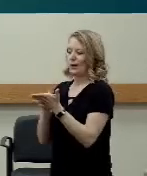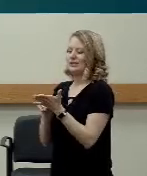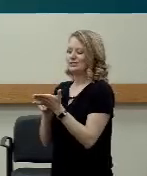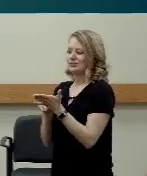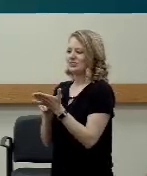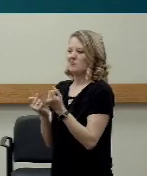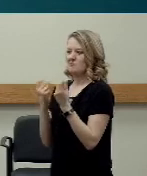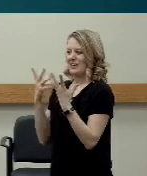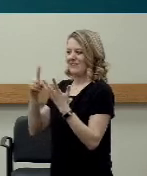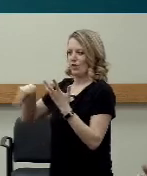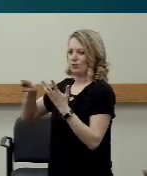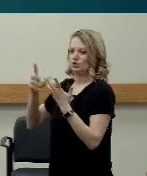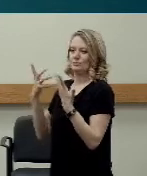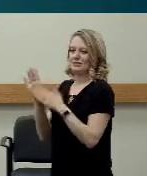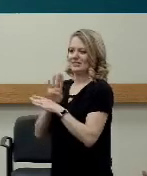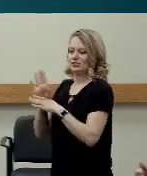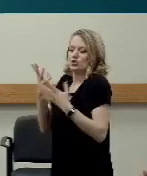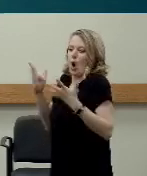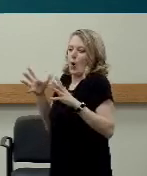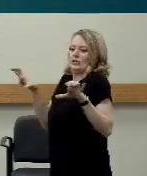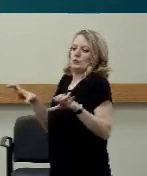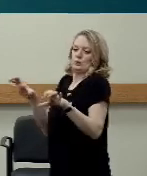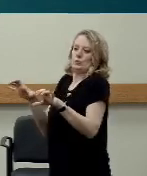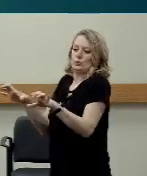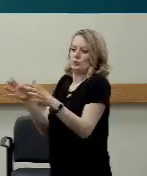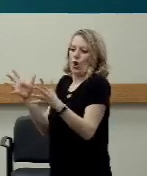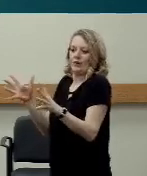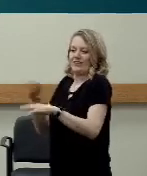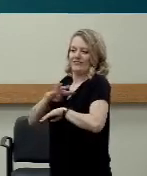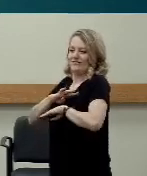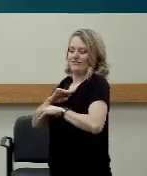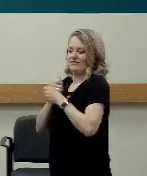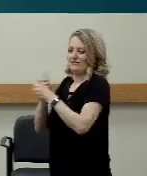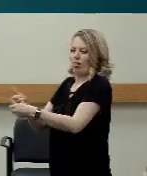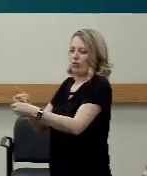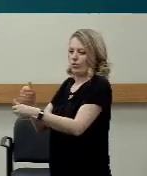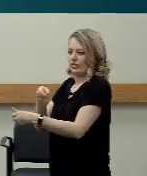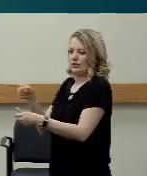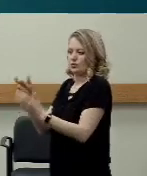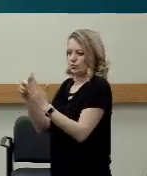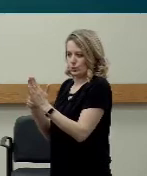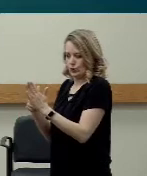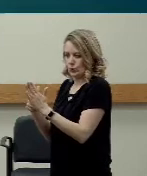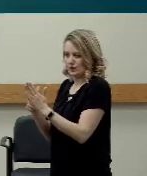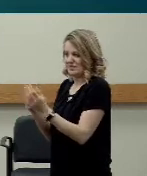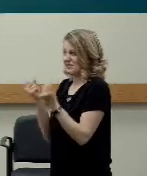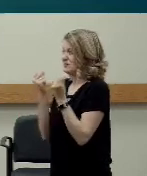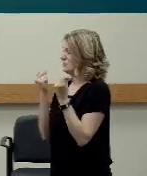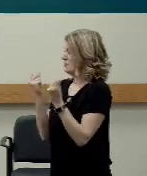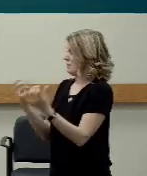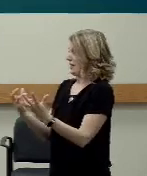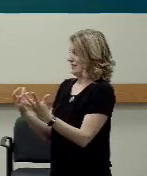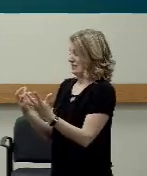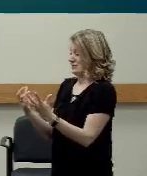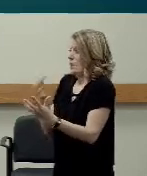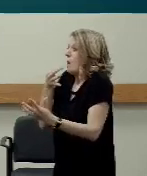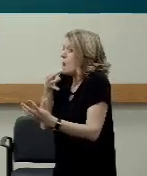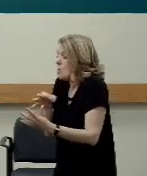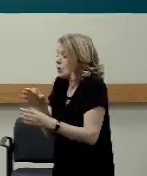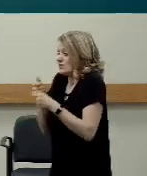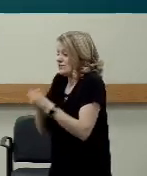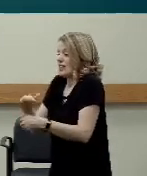there are a number of businesses who are already today compliant with the new restrictions, many that are nearly compliant, but